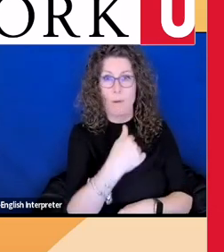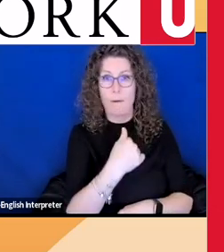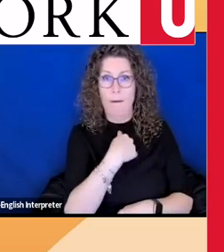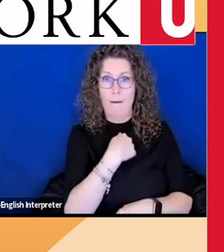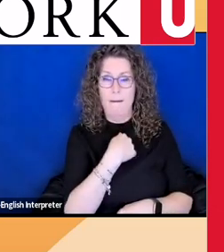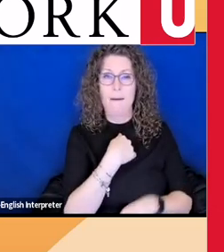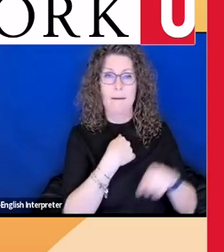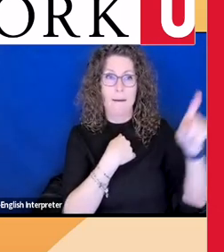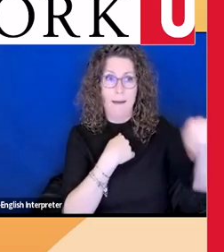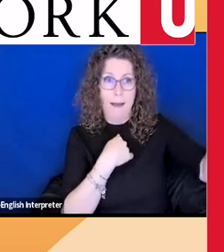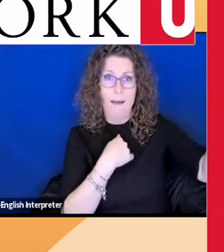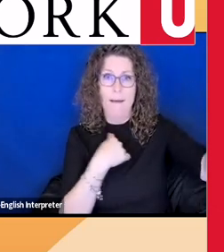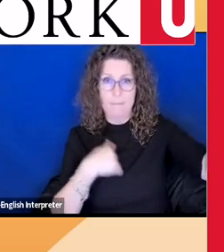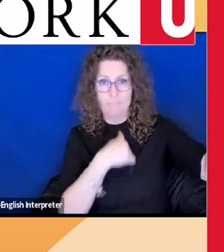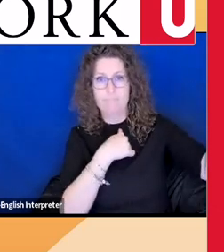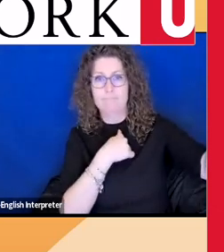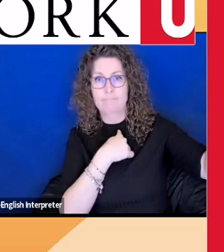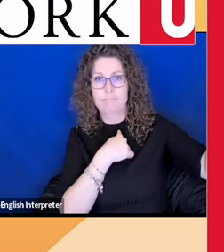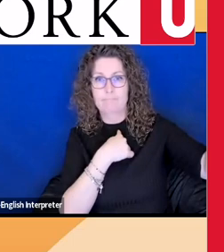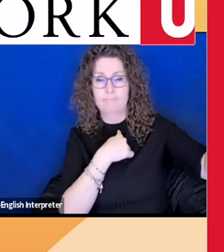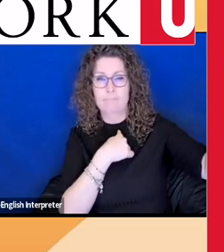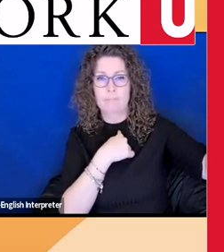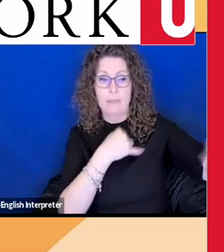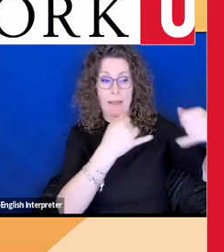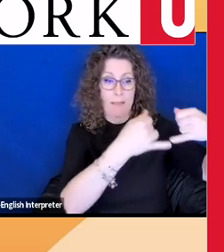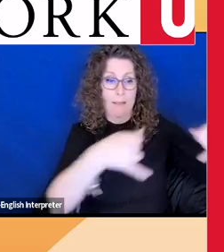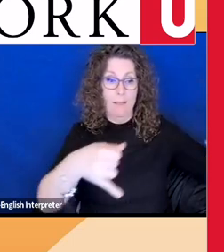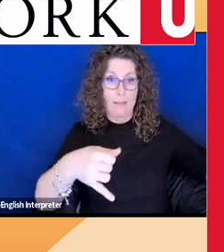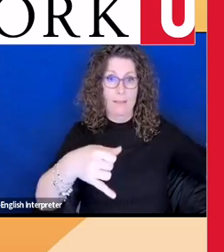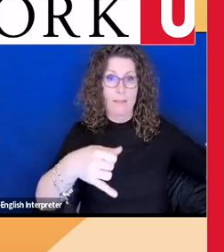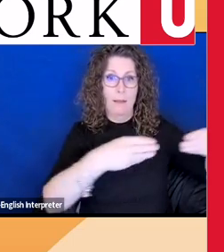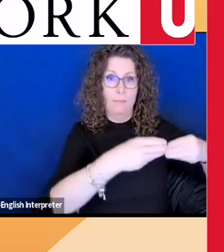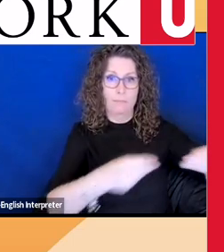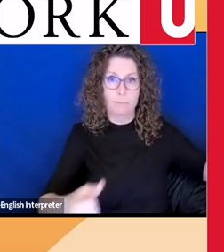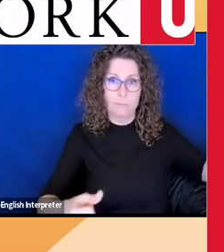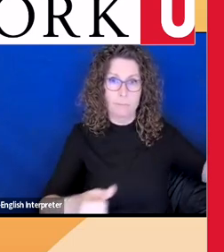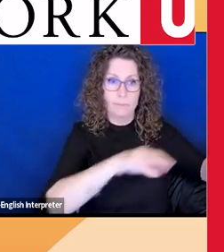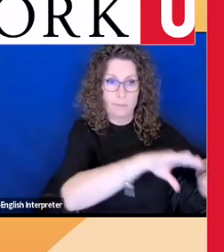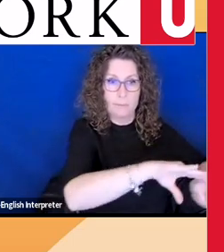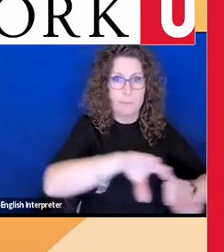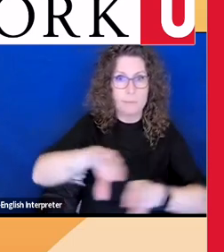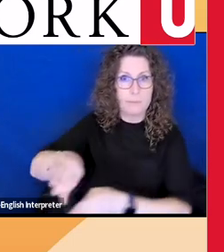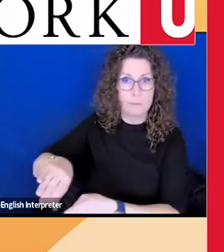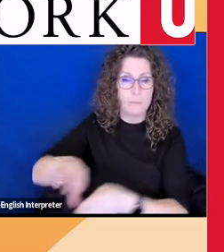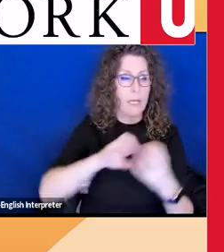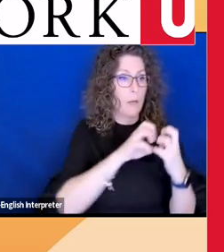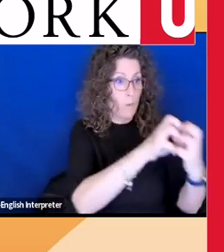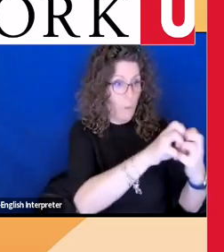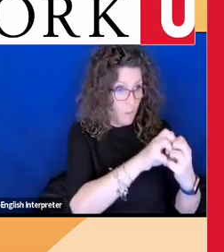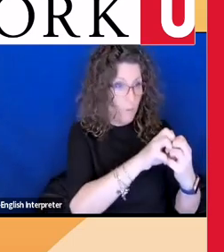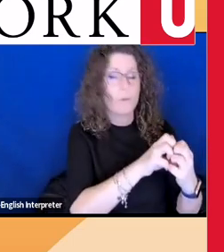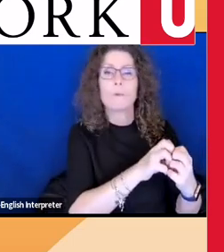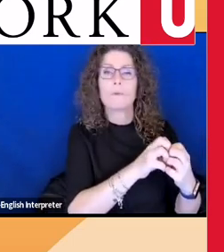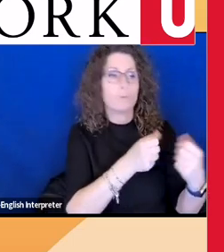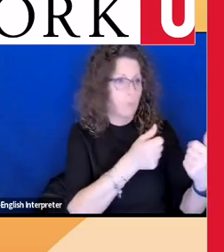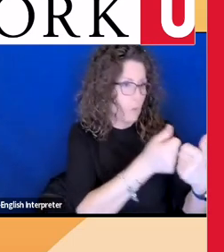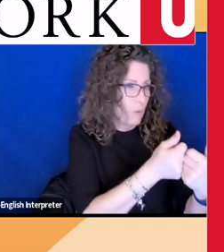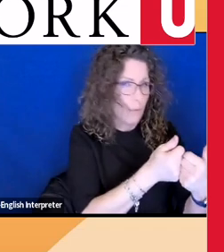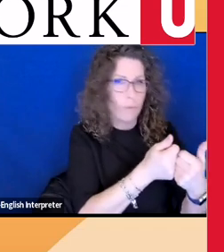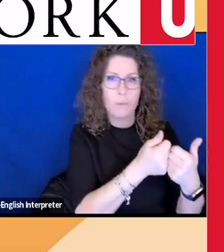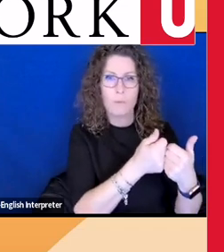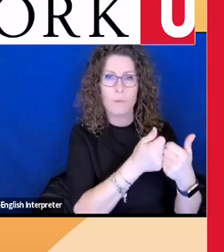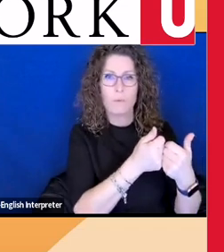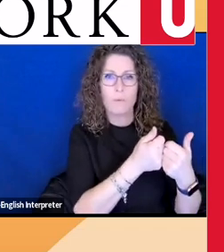and them, and as such involves boundaries, setting them, as well as negotiating and challenging the